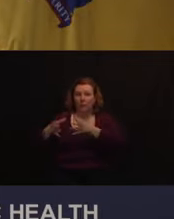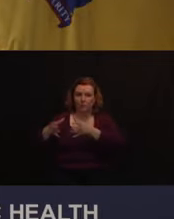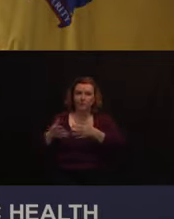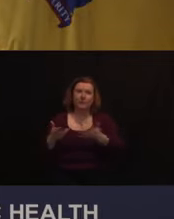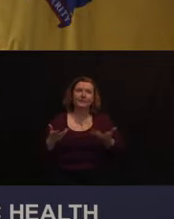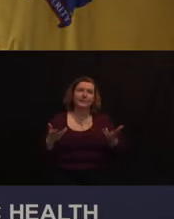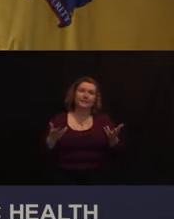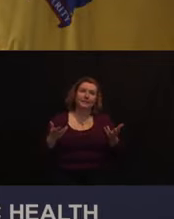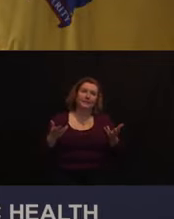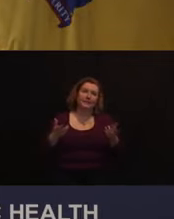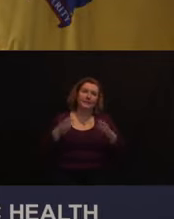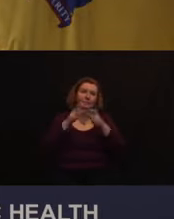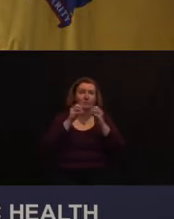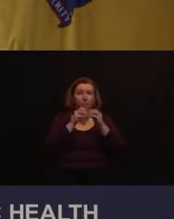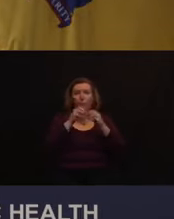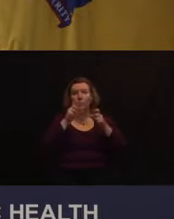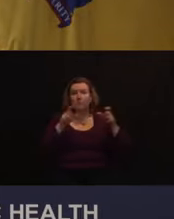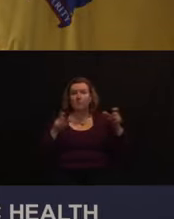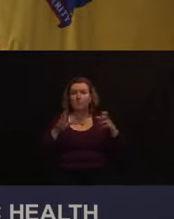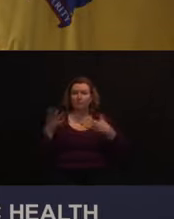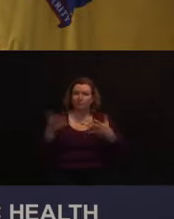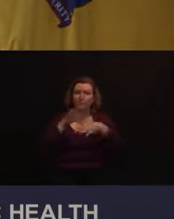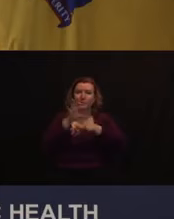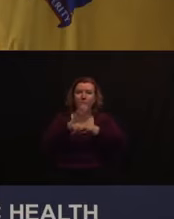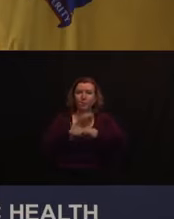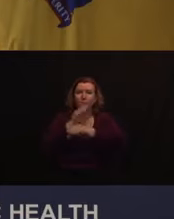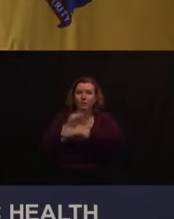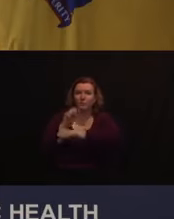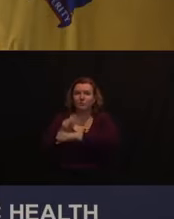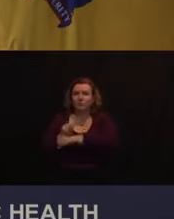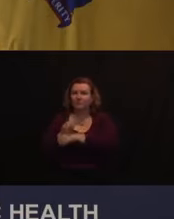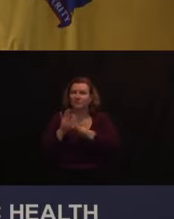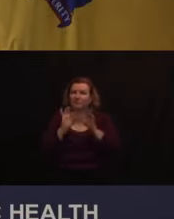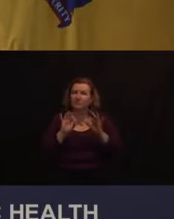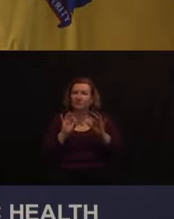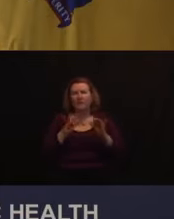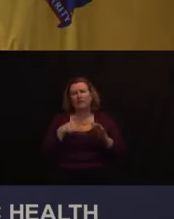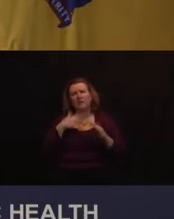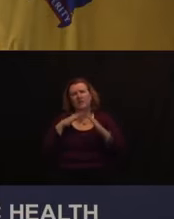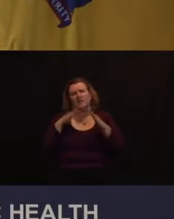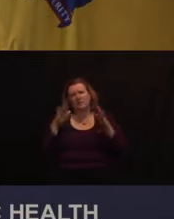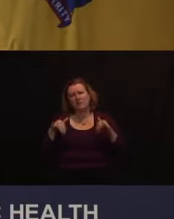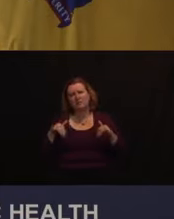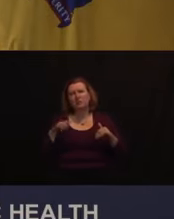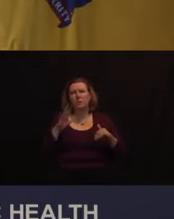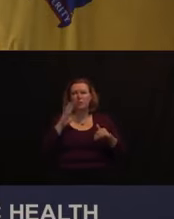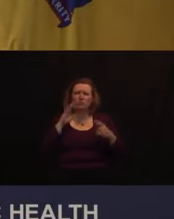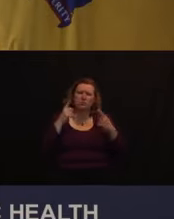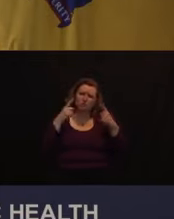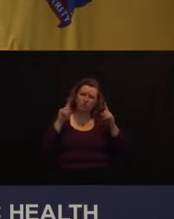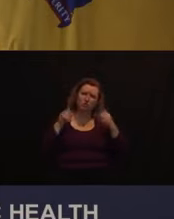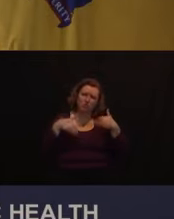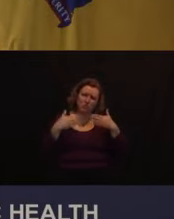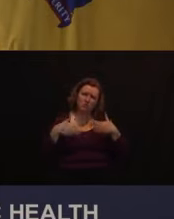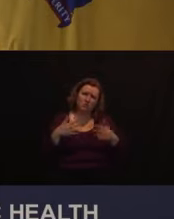to the supply-demand imbalance, but I'm confident that the system will hold up well. We had real vendor issues early on, as